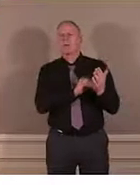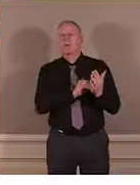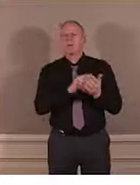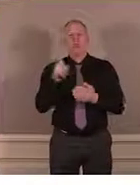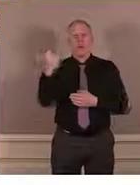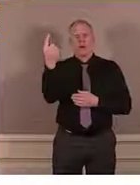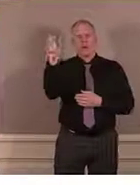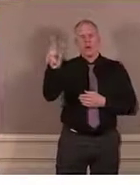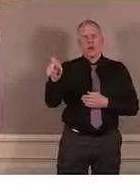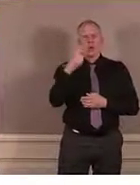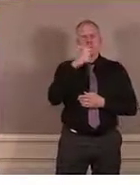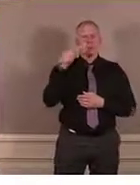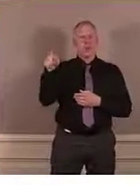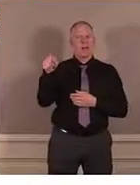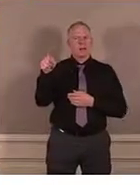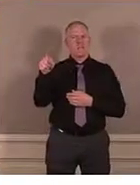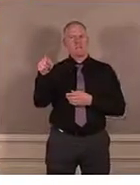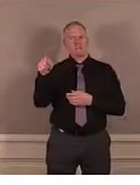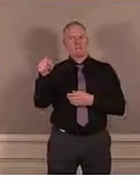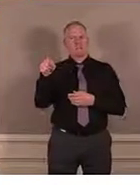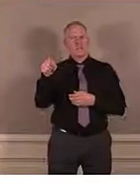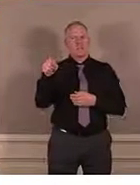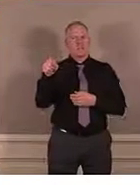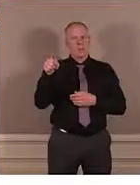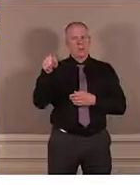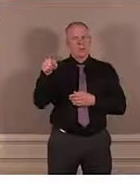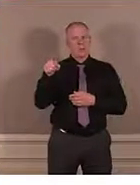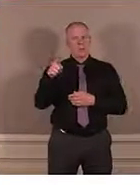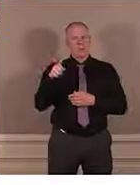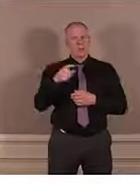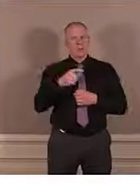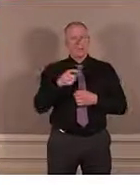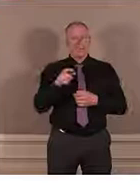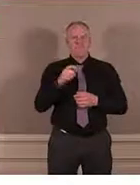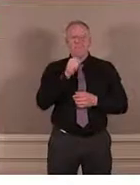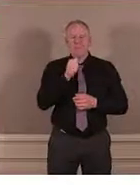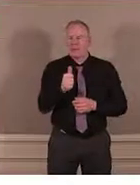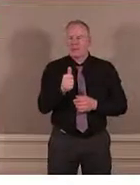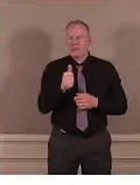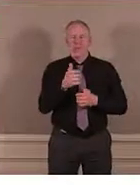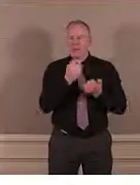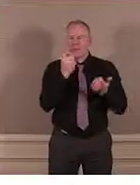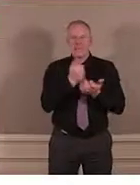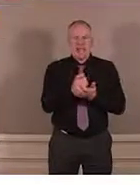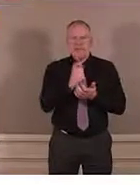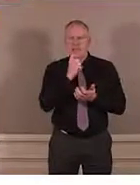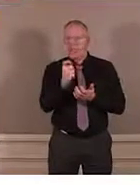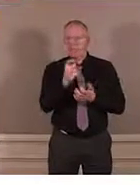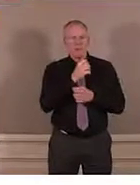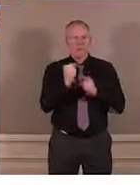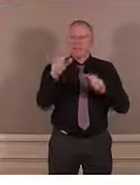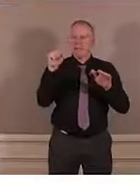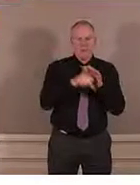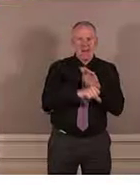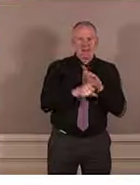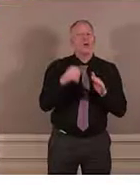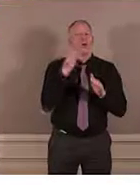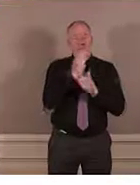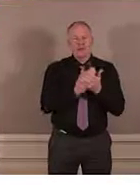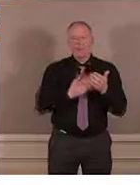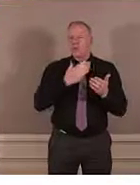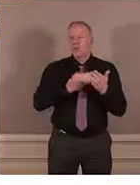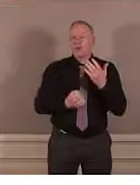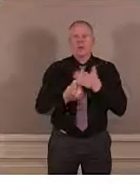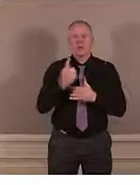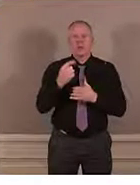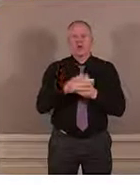So one staff member told us that we stress nothing is ever a failure, just an opportunity to learn at our day centre.